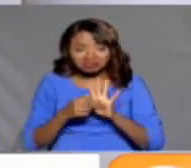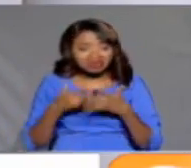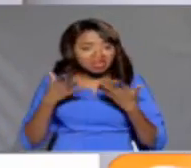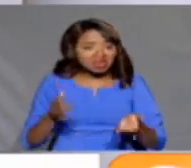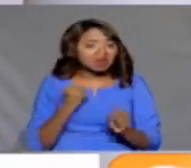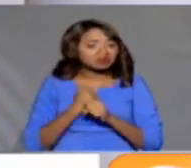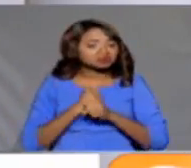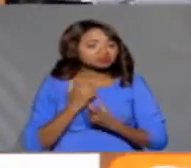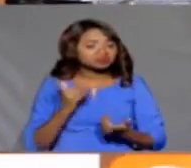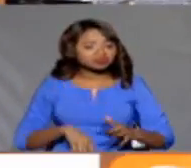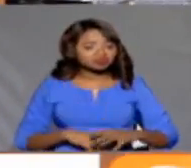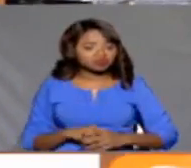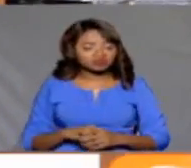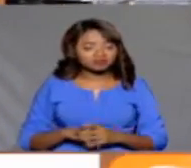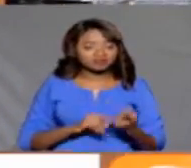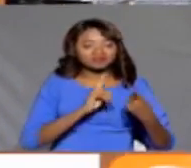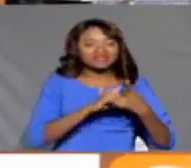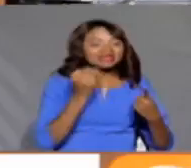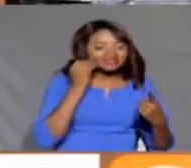us?